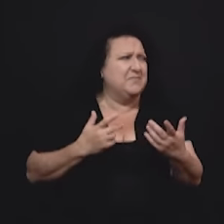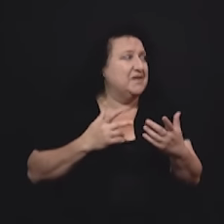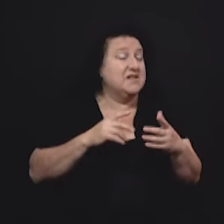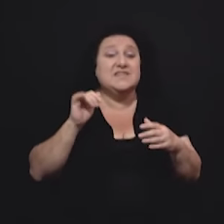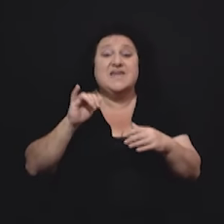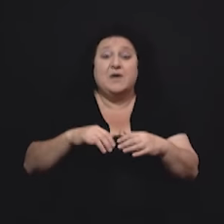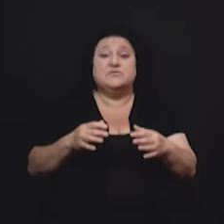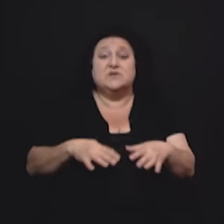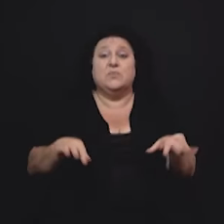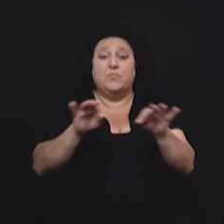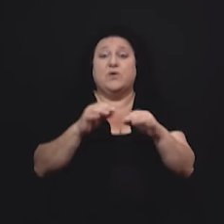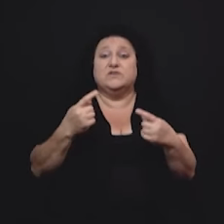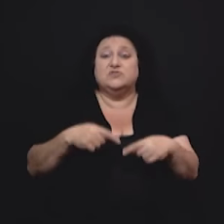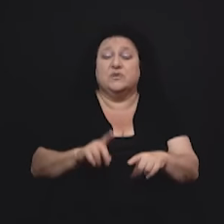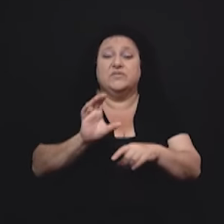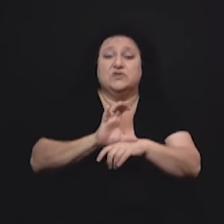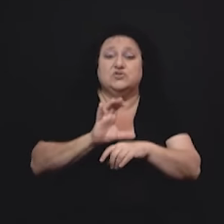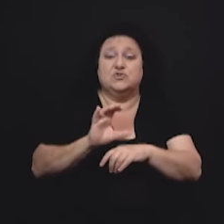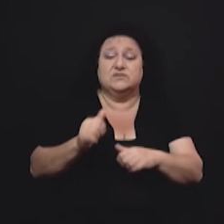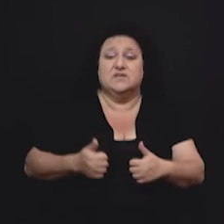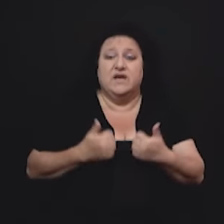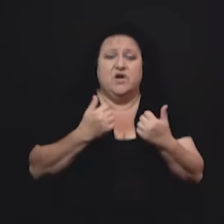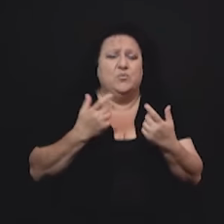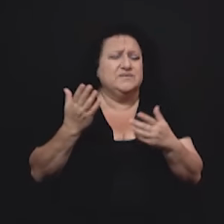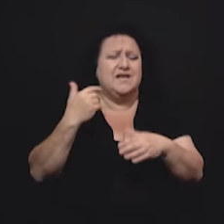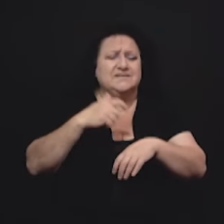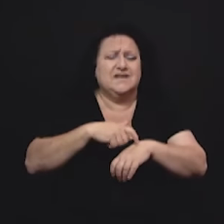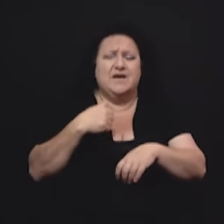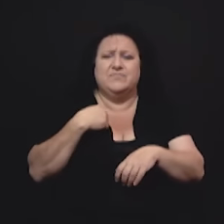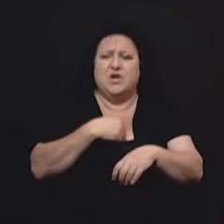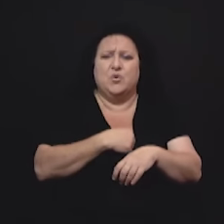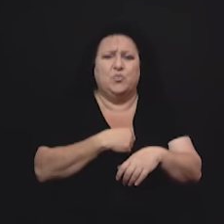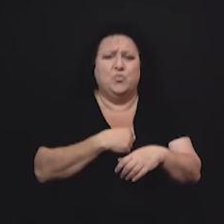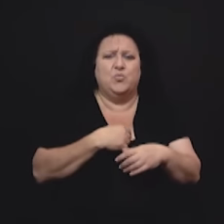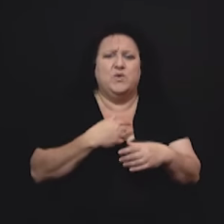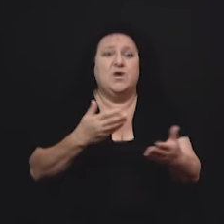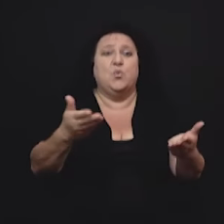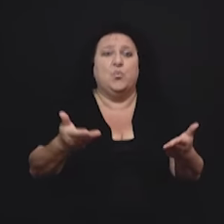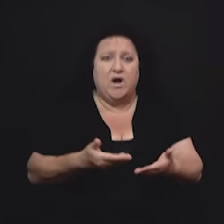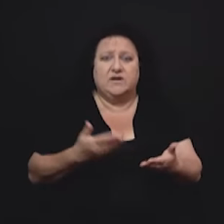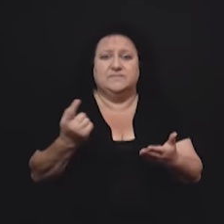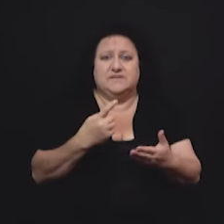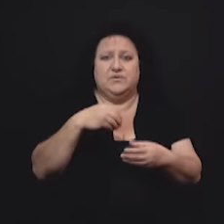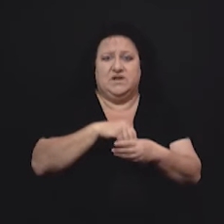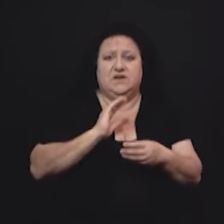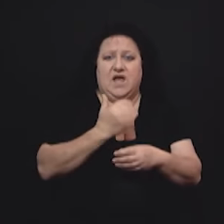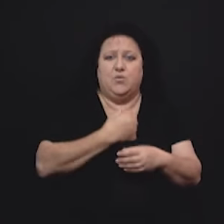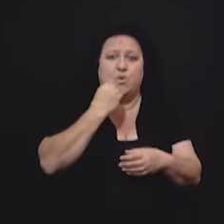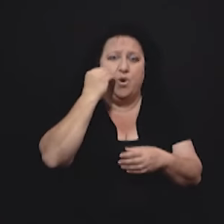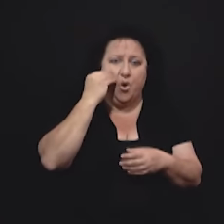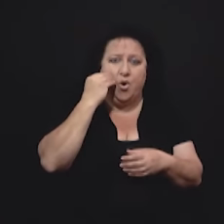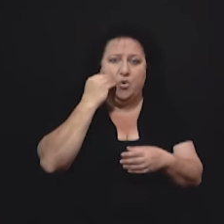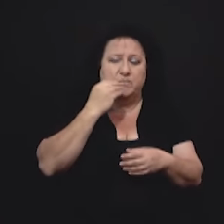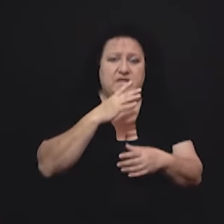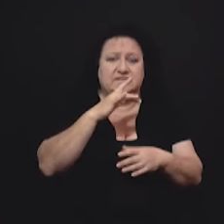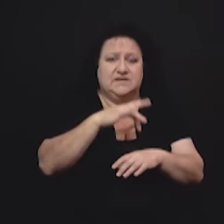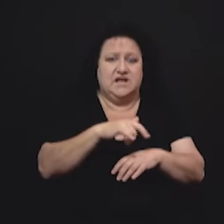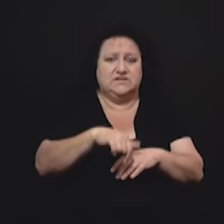When was the last time that we welcomed somebody in this faith family into our home for a meal? If you can't say